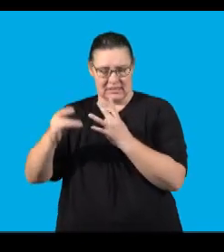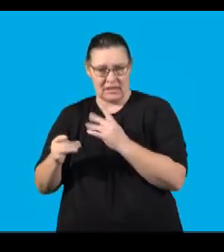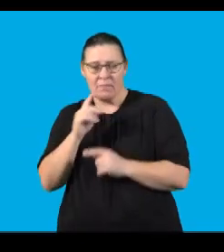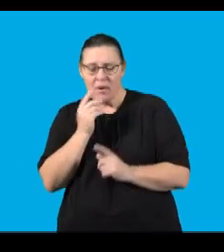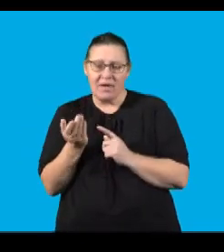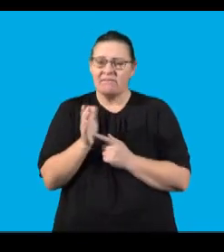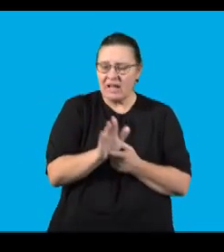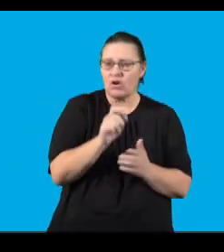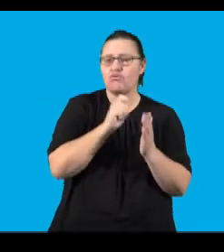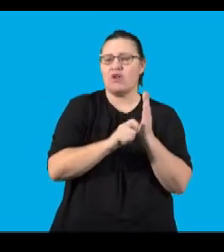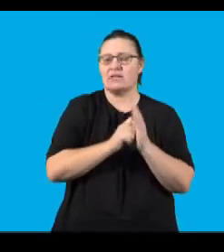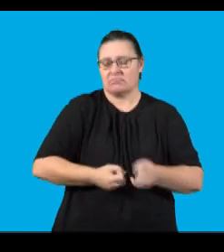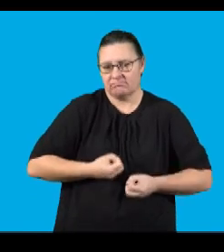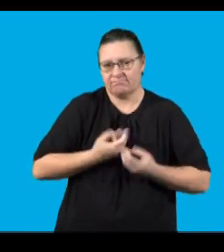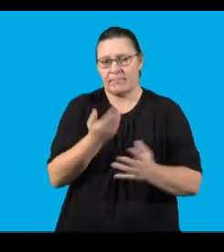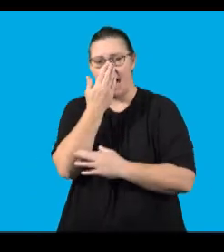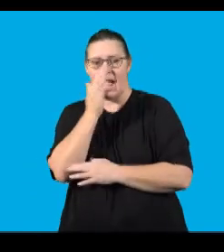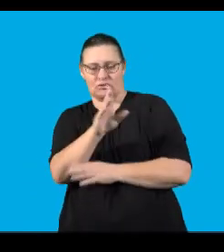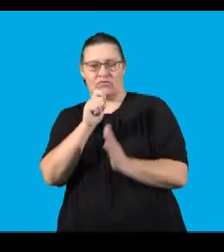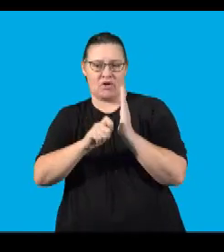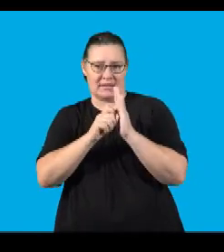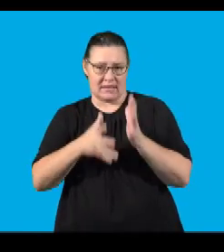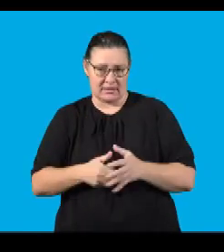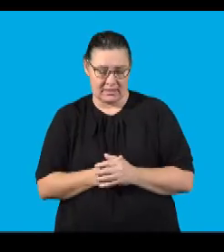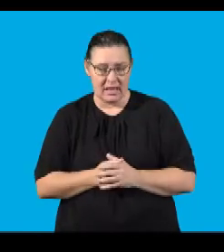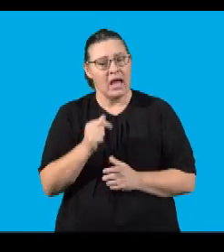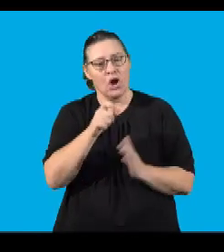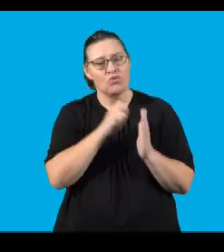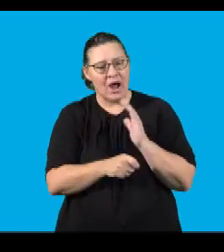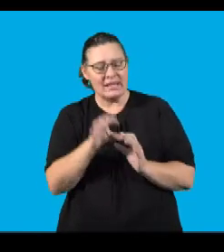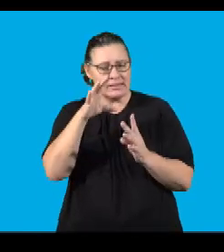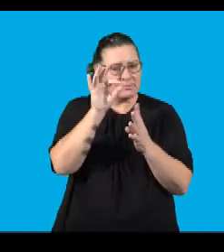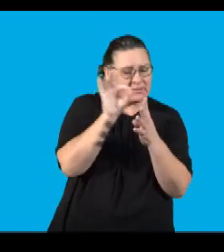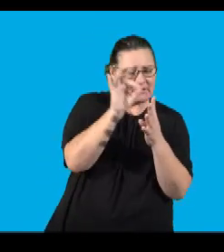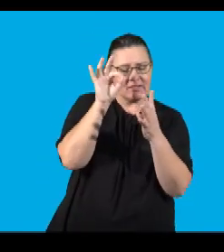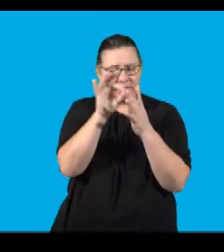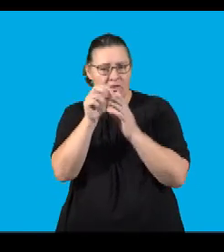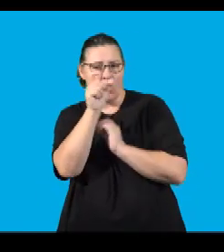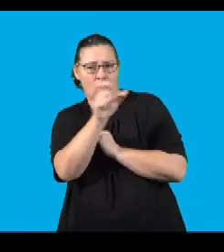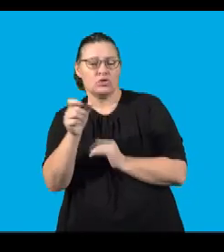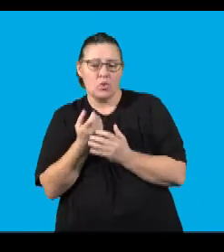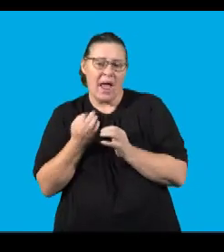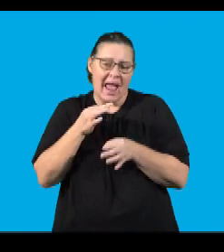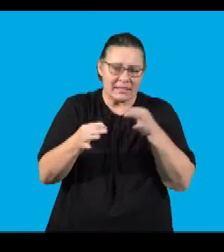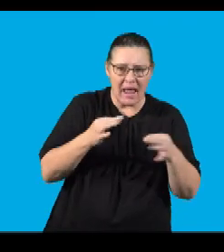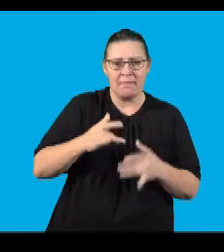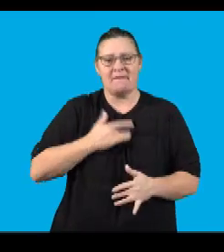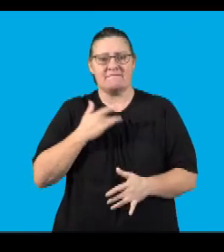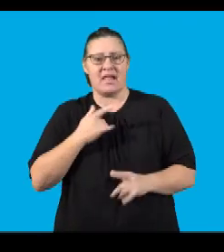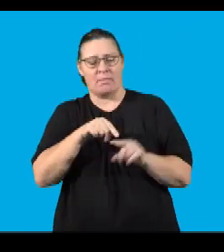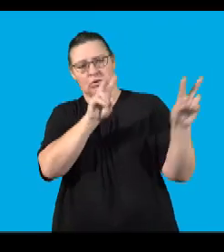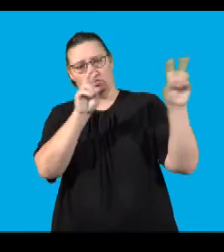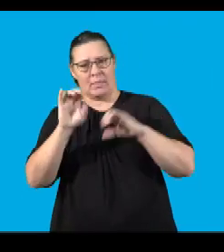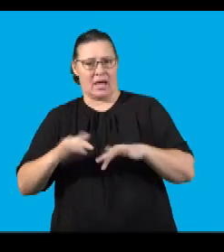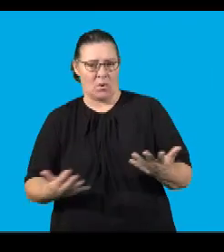paragraph conveys the writer's attitude. The writer chooses specific words to show how he feels about a